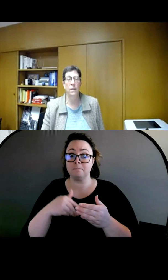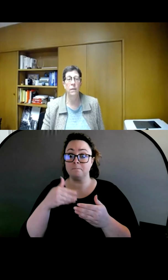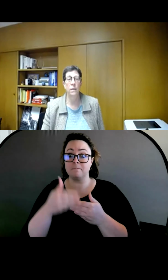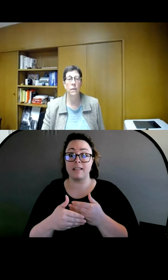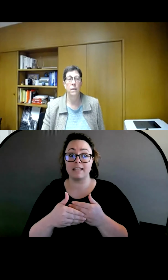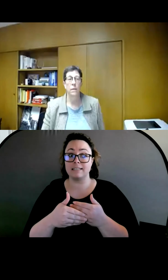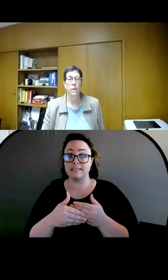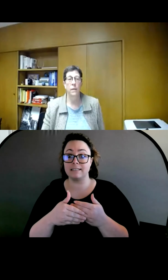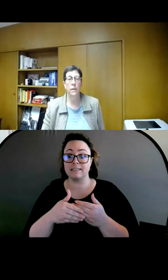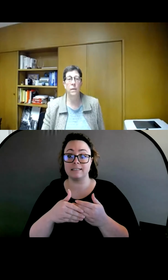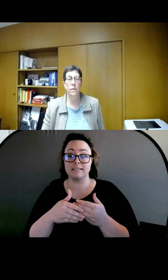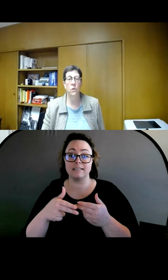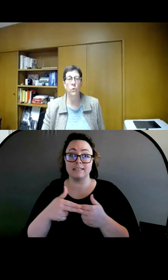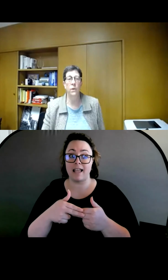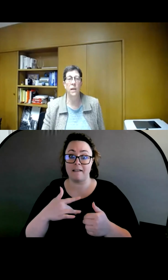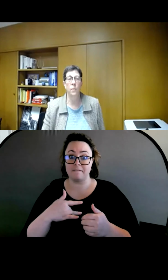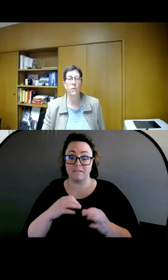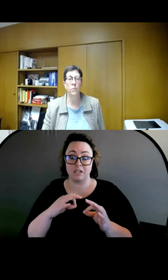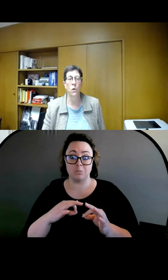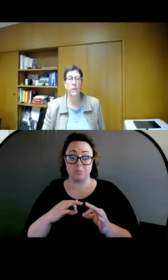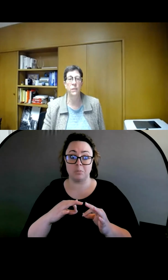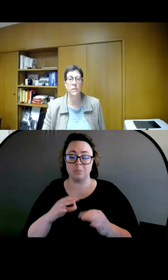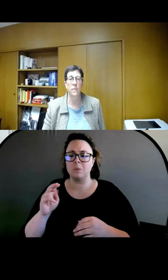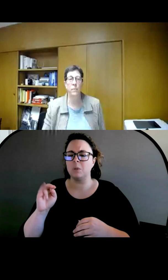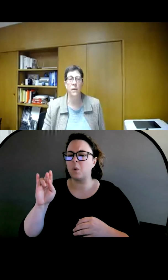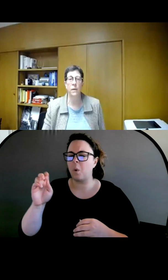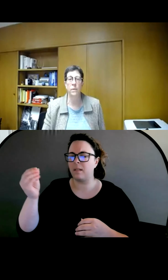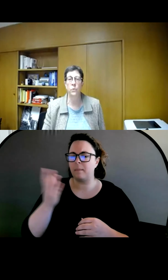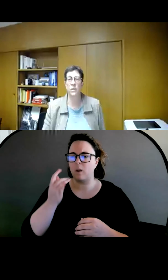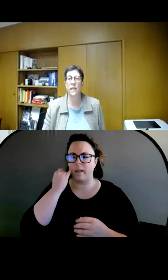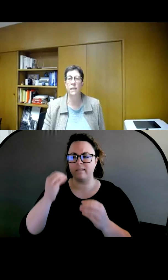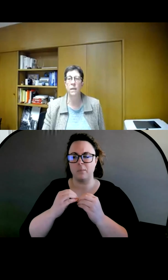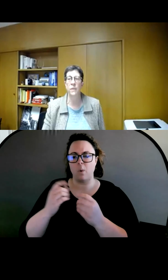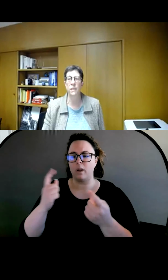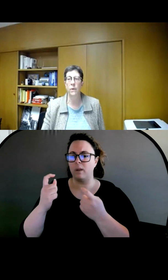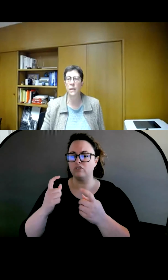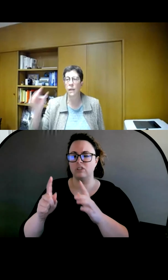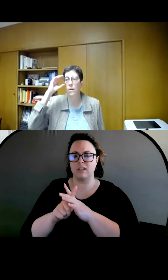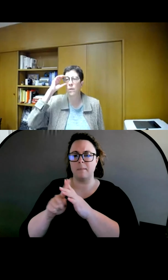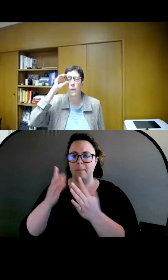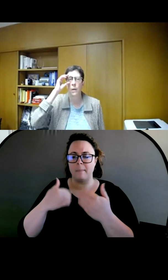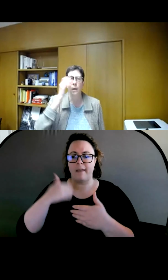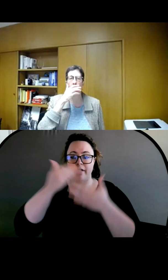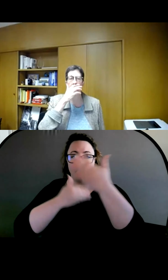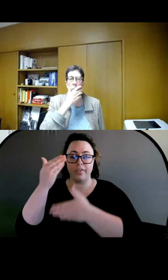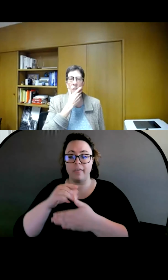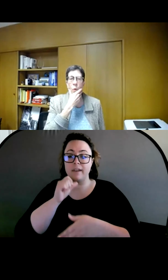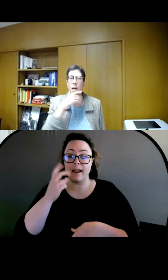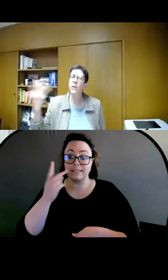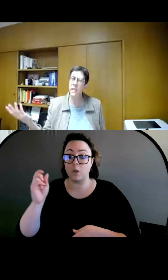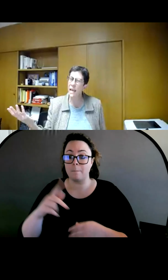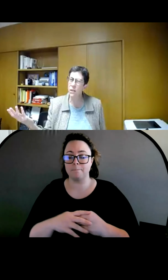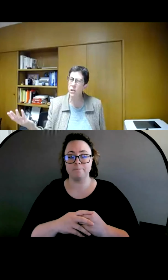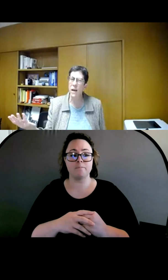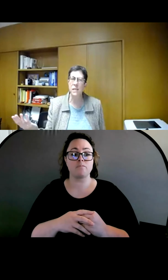think? And Nicole, you can help if more questions come up towards the end that I'm missing right now. So